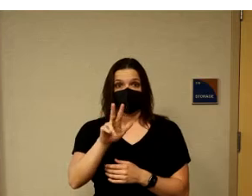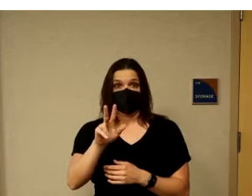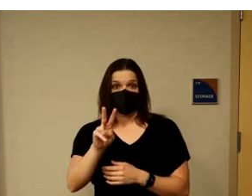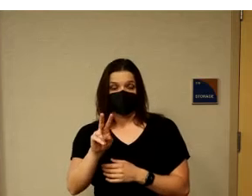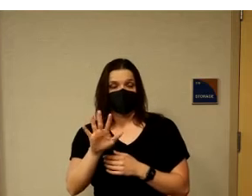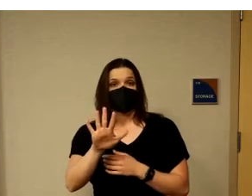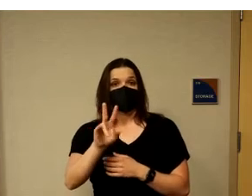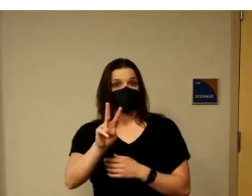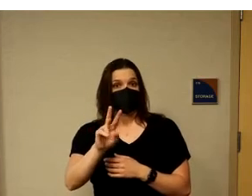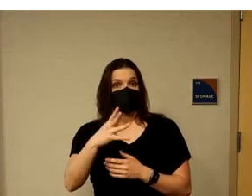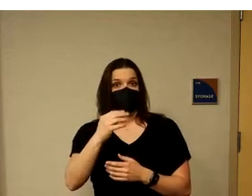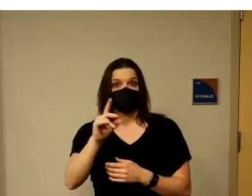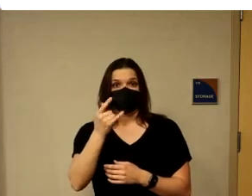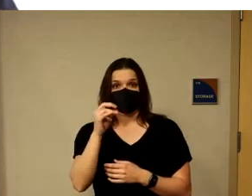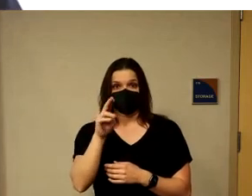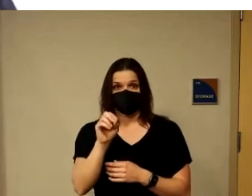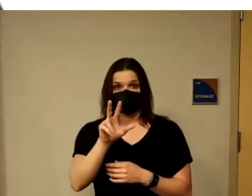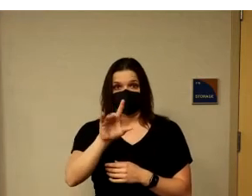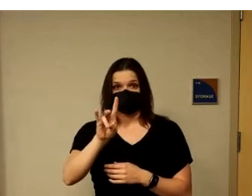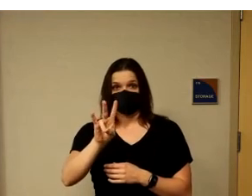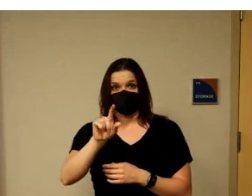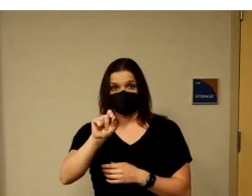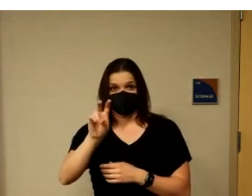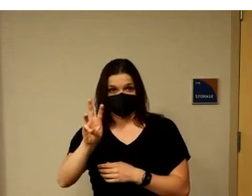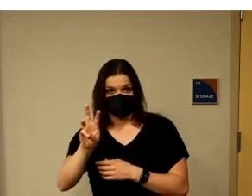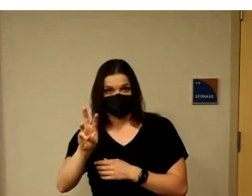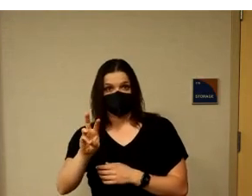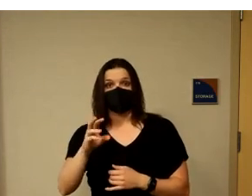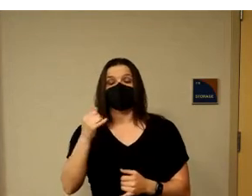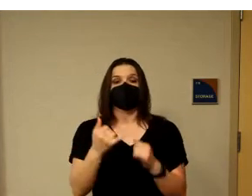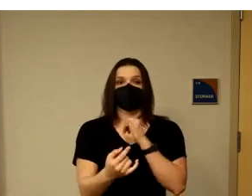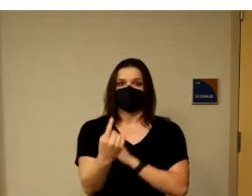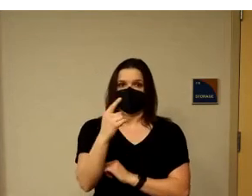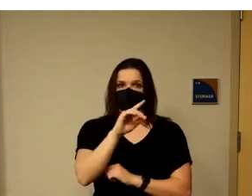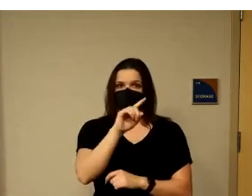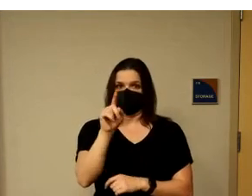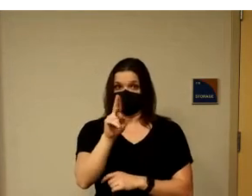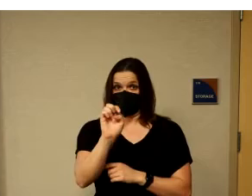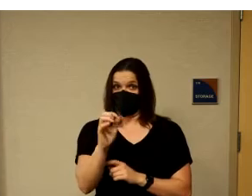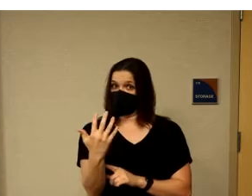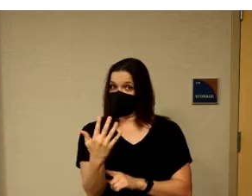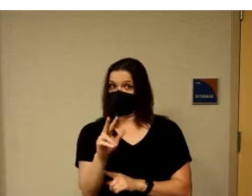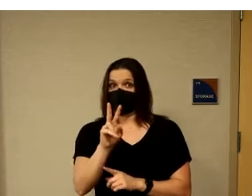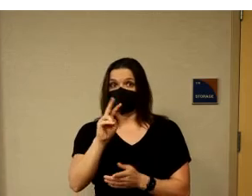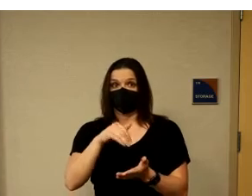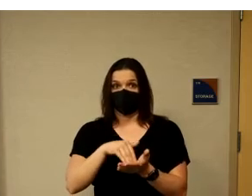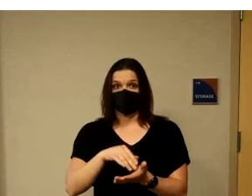32,852, and Latinos are 37.6. And the last one, zone 5, is